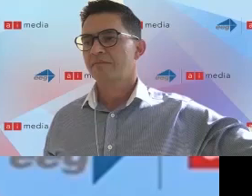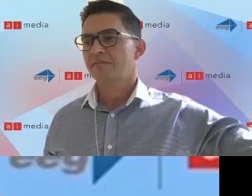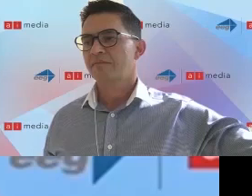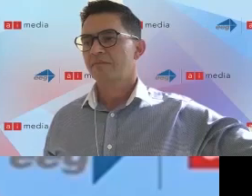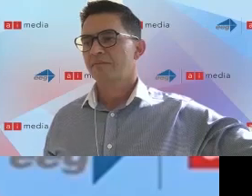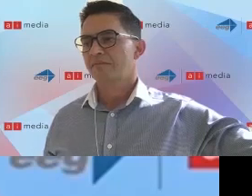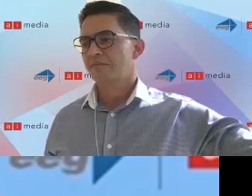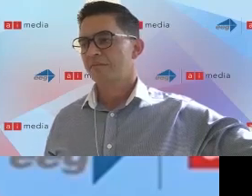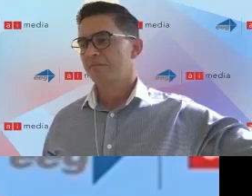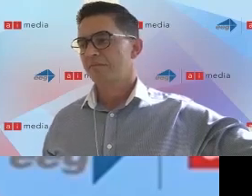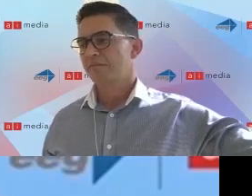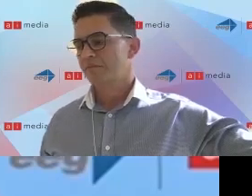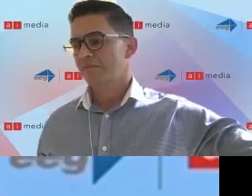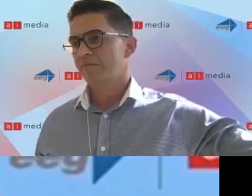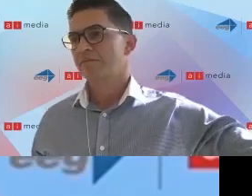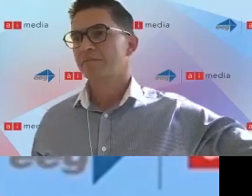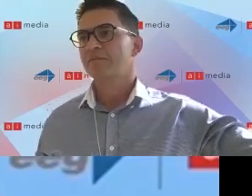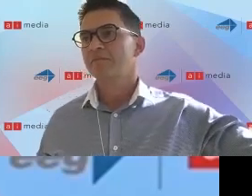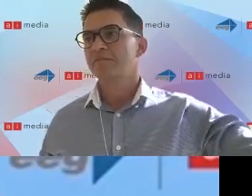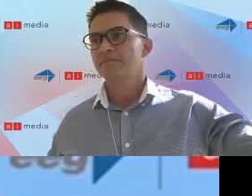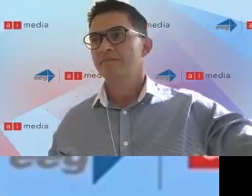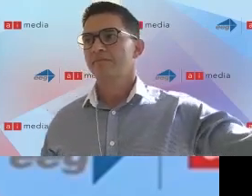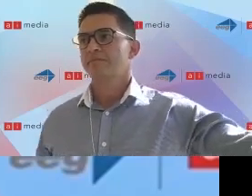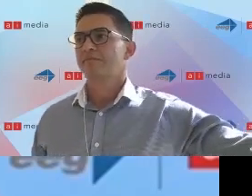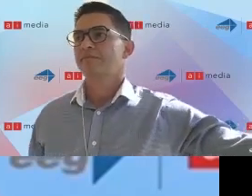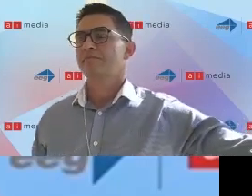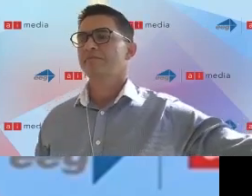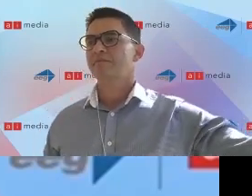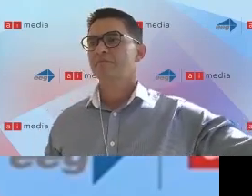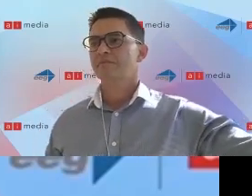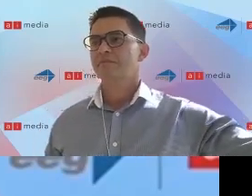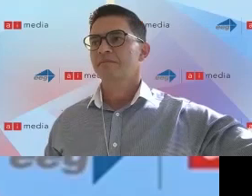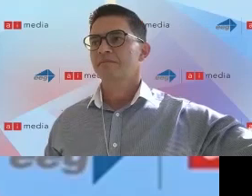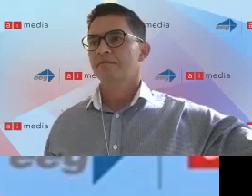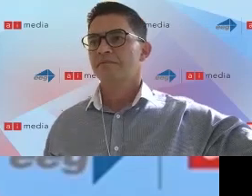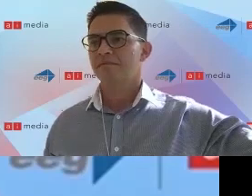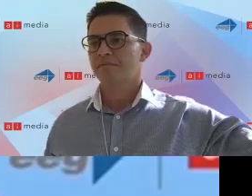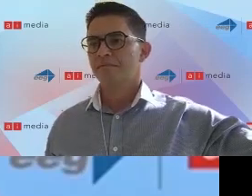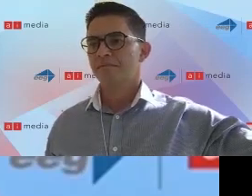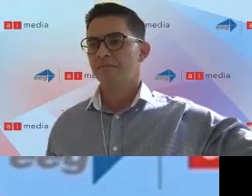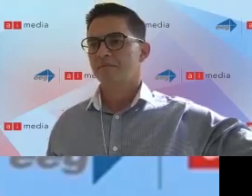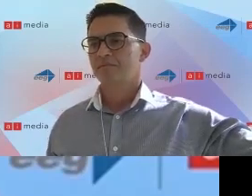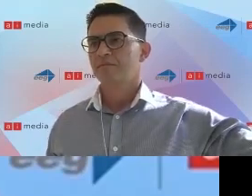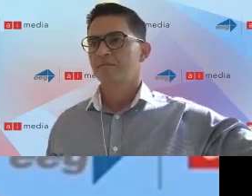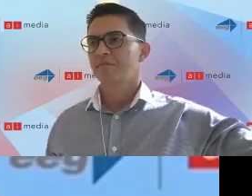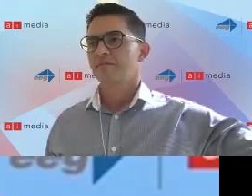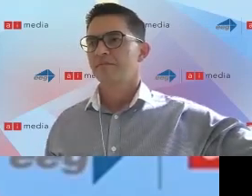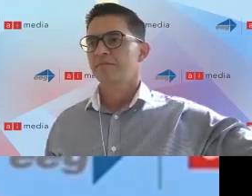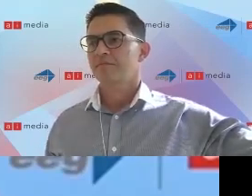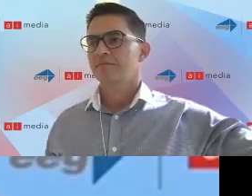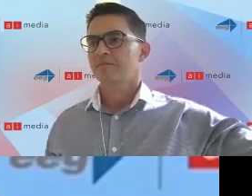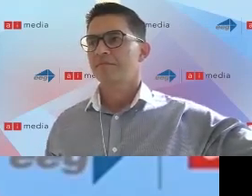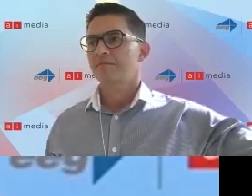and experiences that host the events online and in person. I'm very excited to lead this